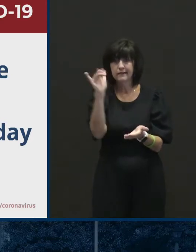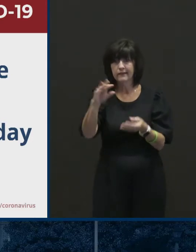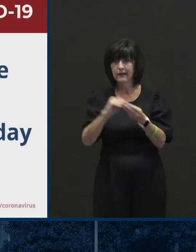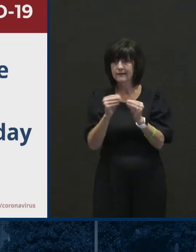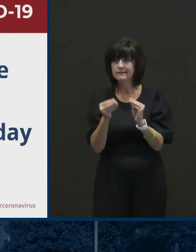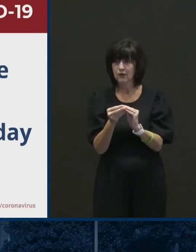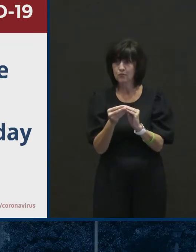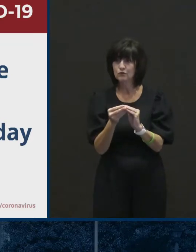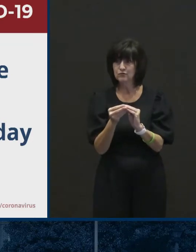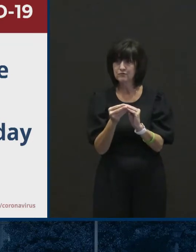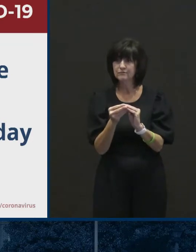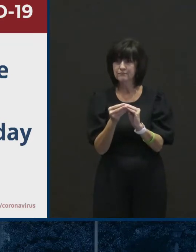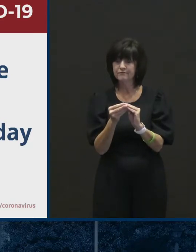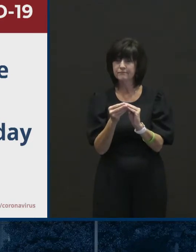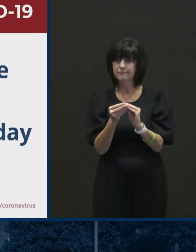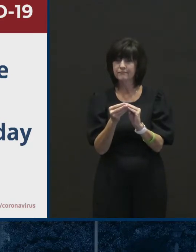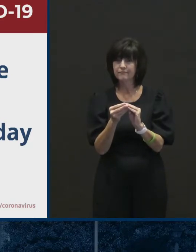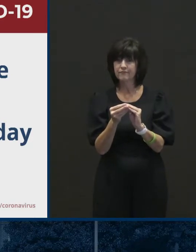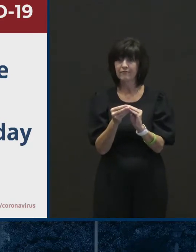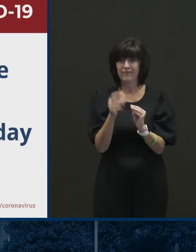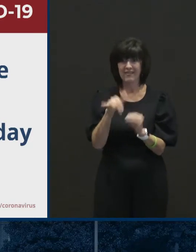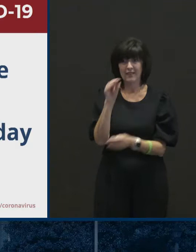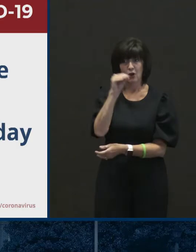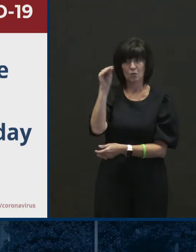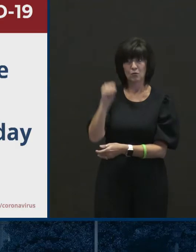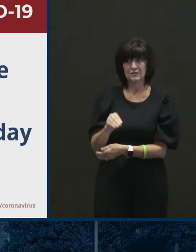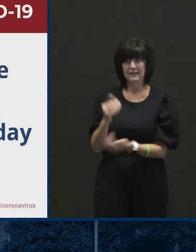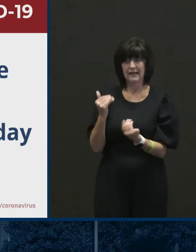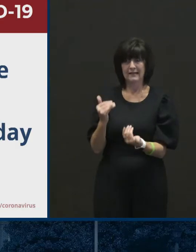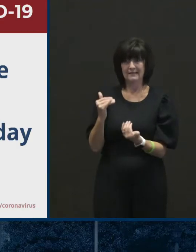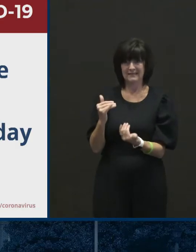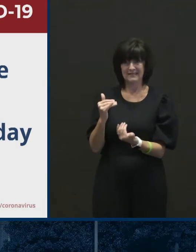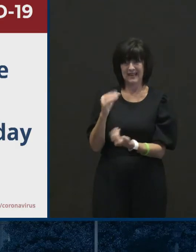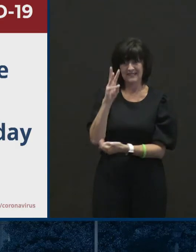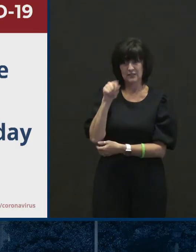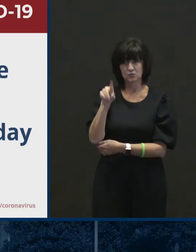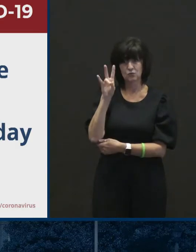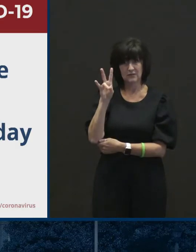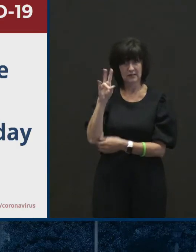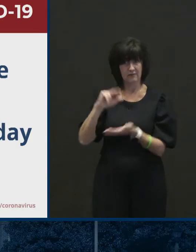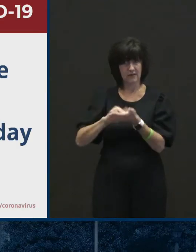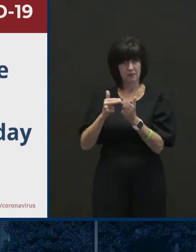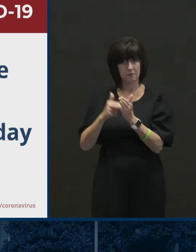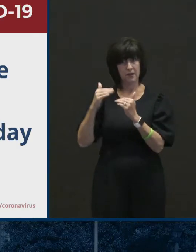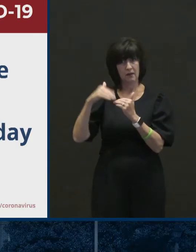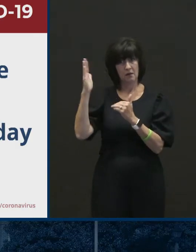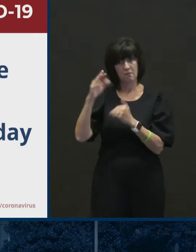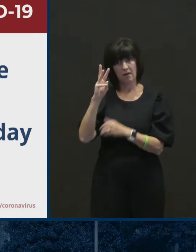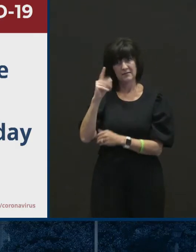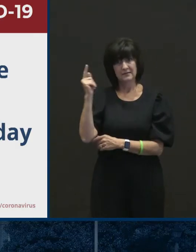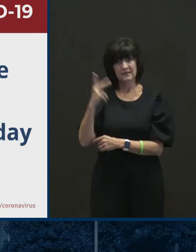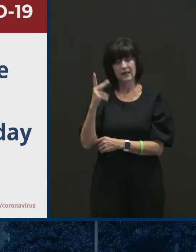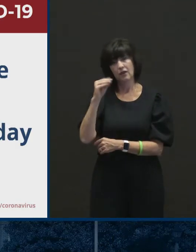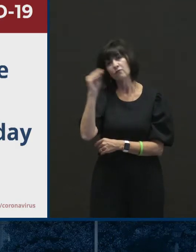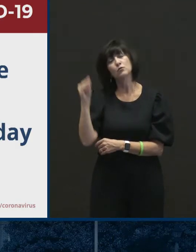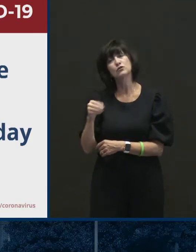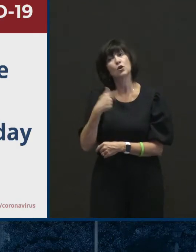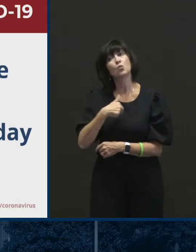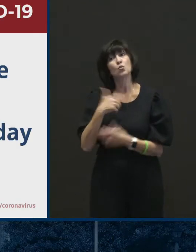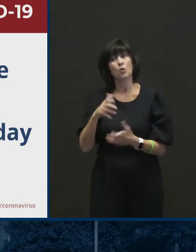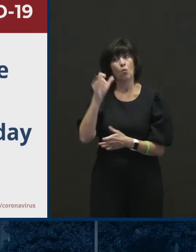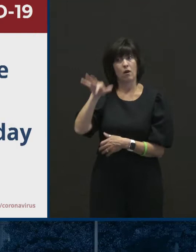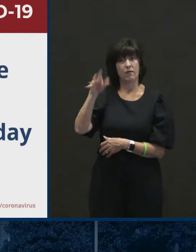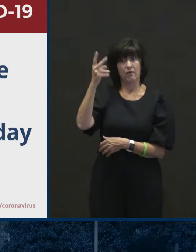to just over 6.5%. So we want to move both of these numbers down, and we're going to do